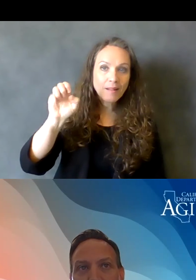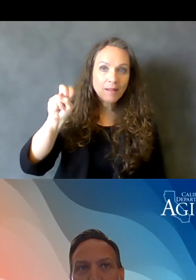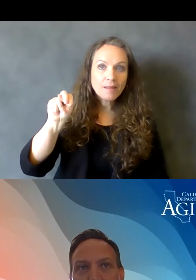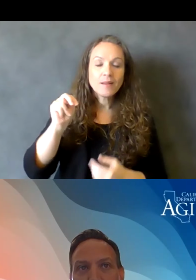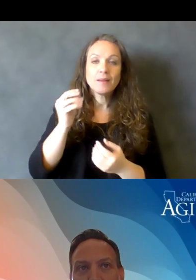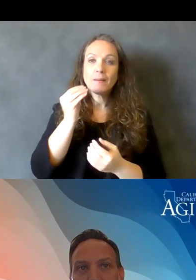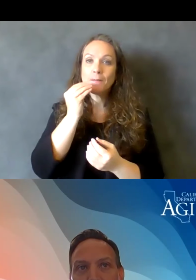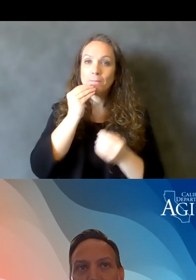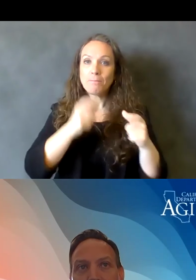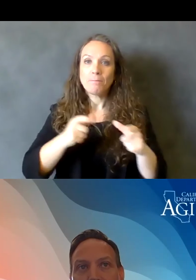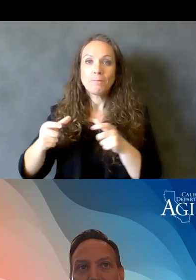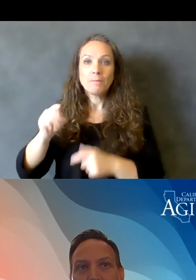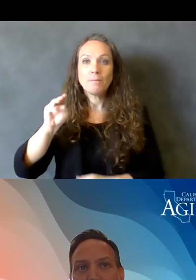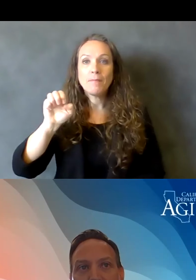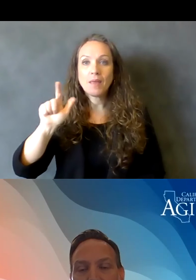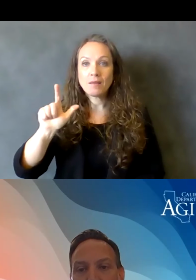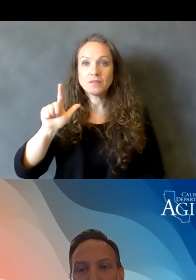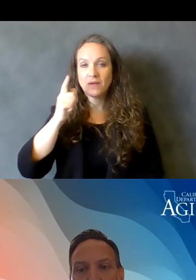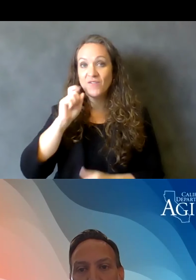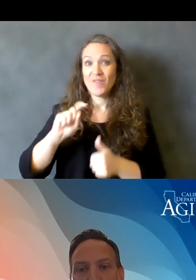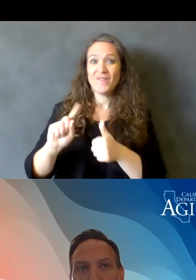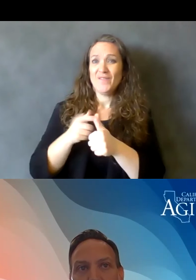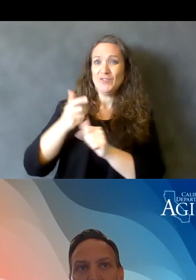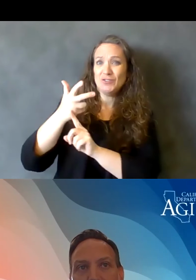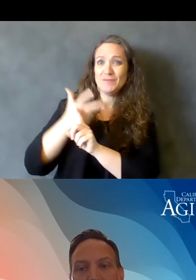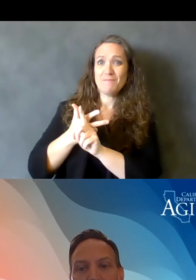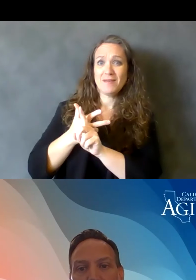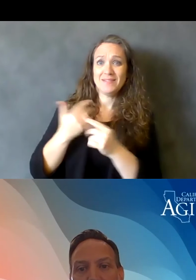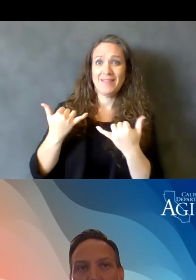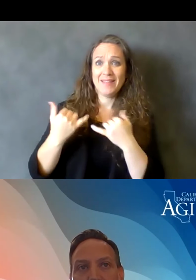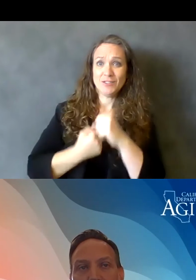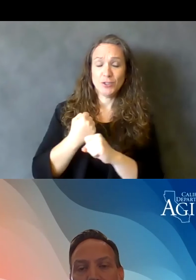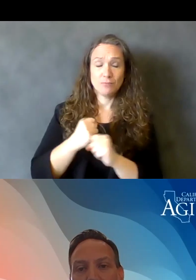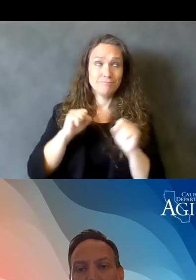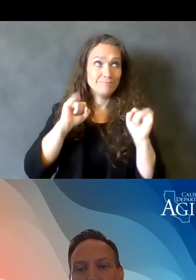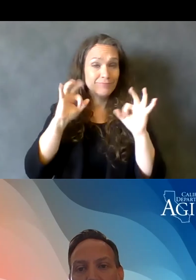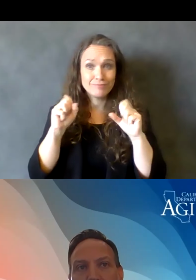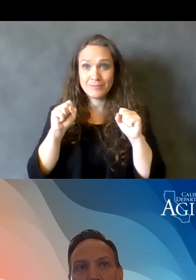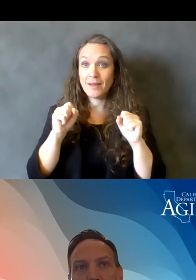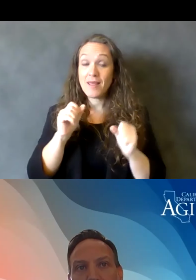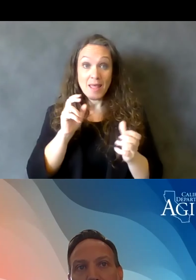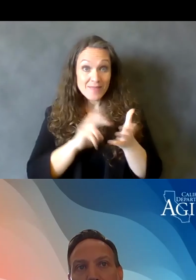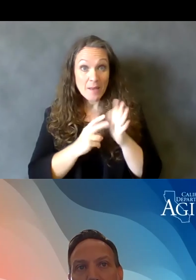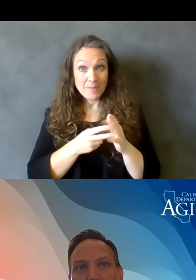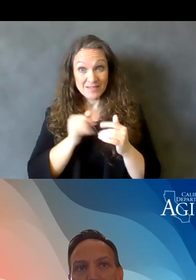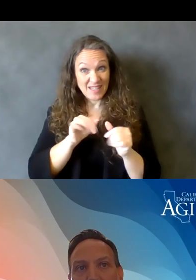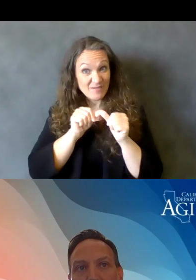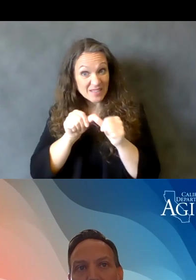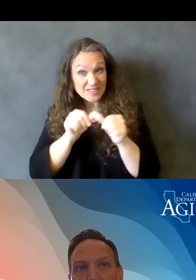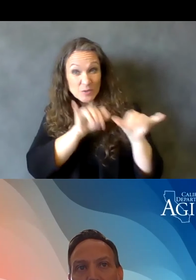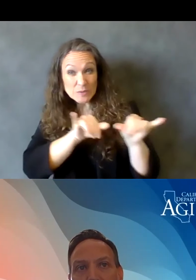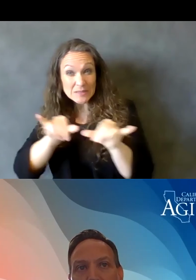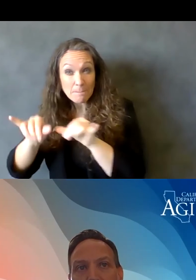first quarter of this year. That is phenomenal. This puts us on track actually to exceed the total number of